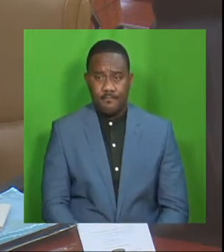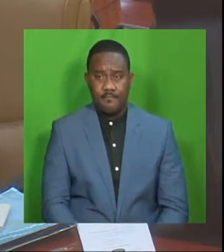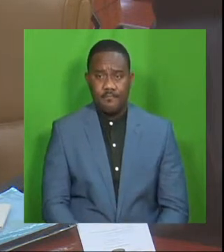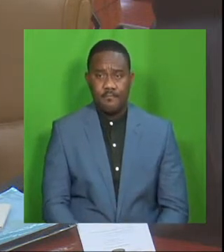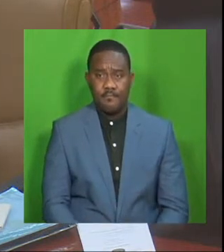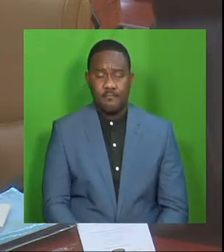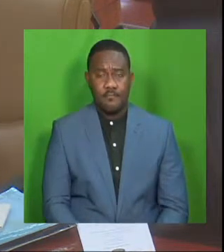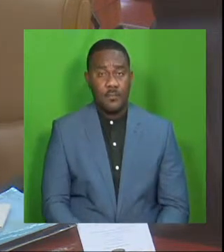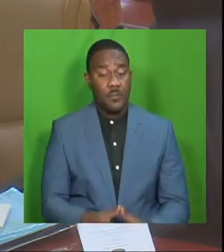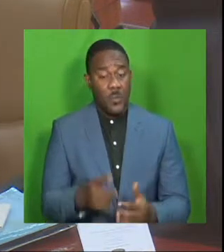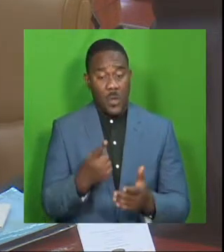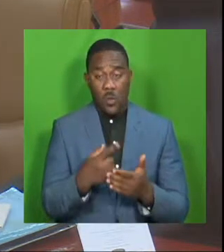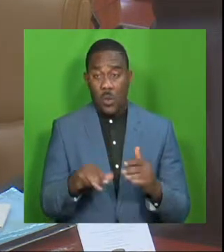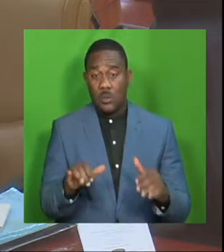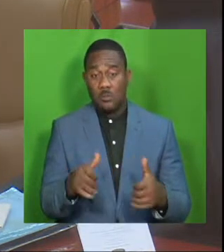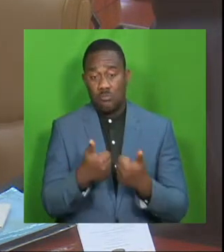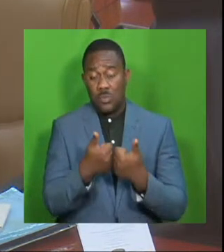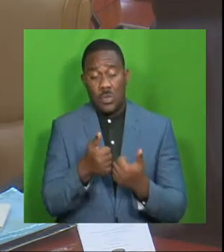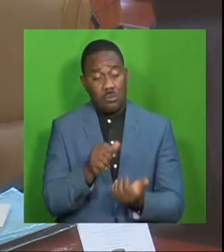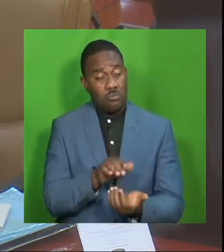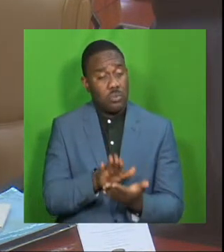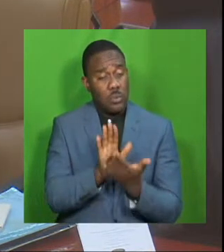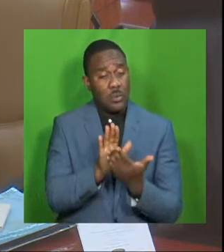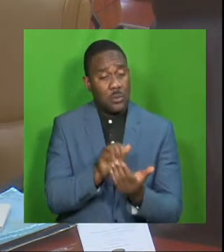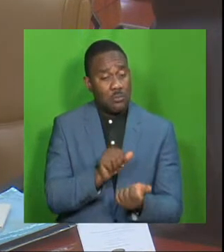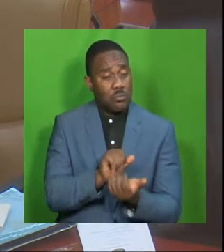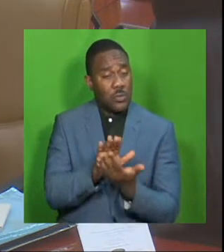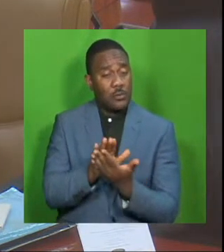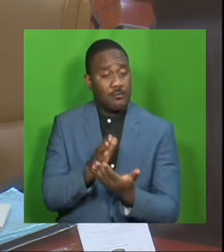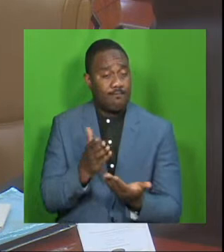What challenges do you foresee?